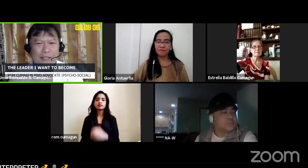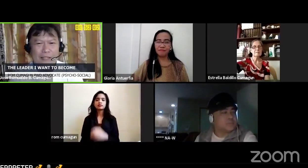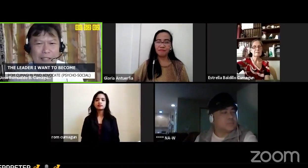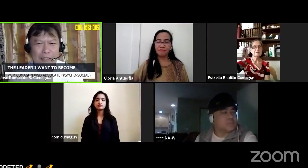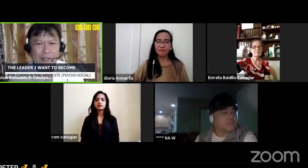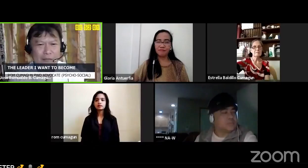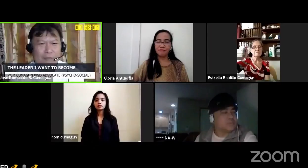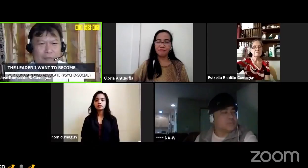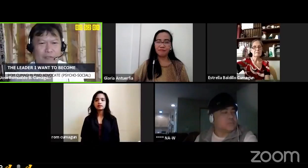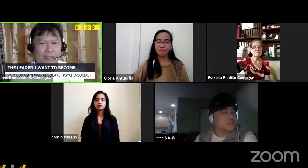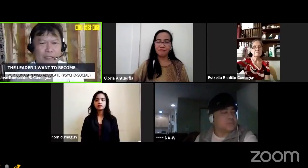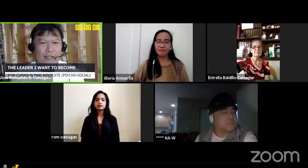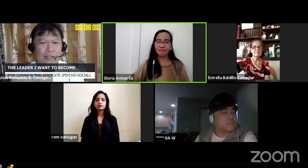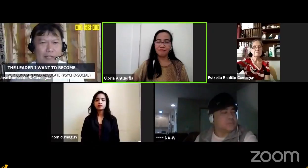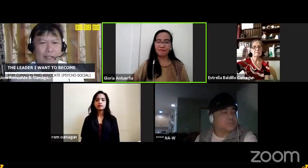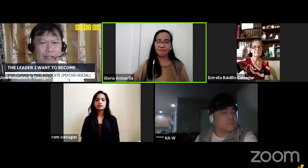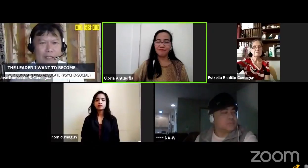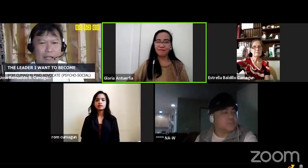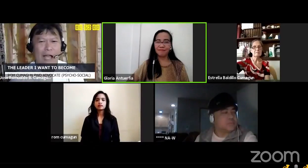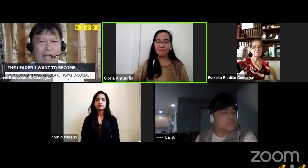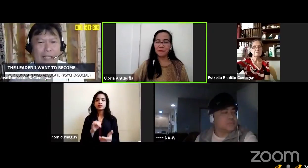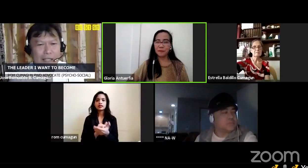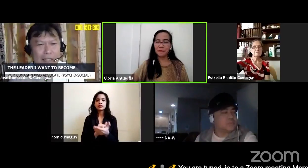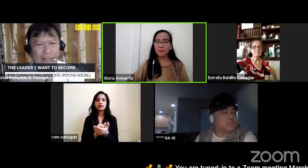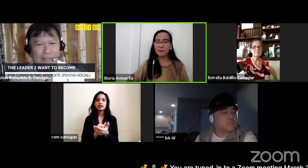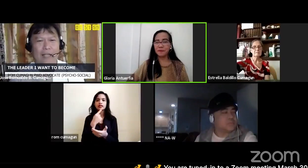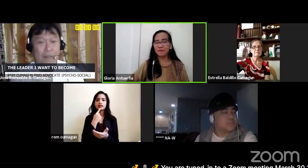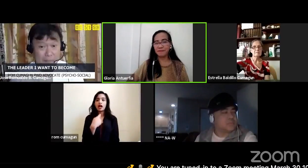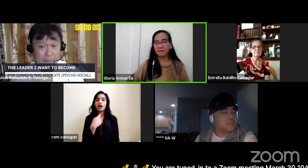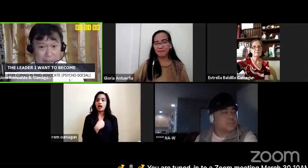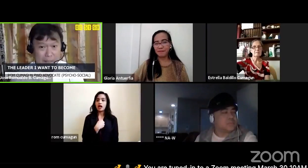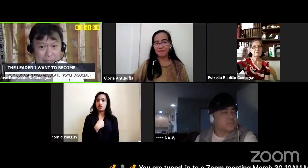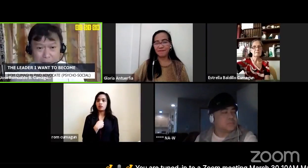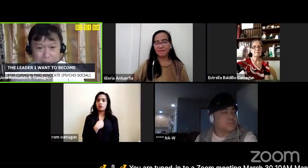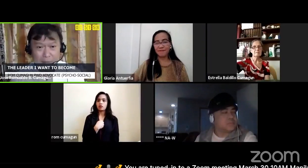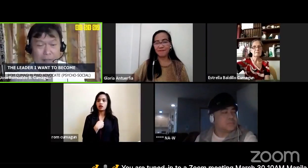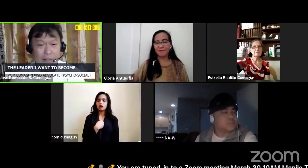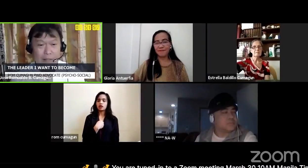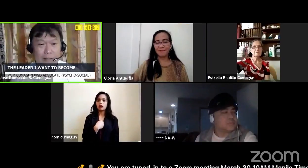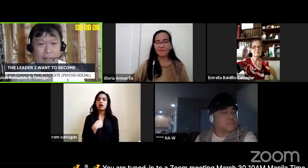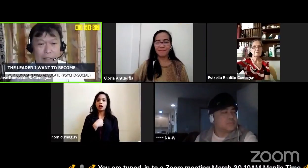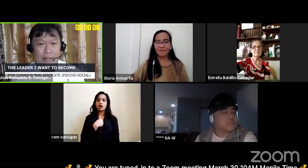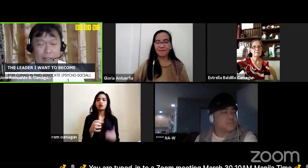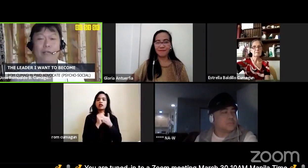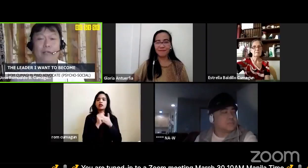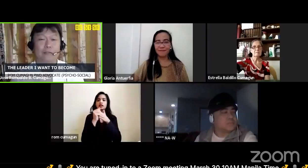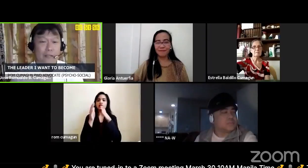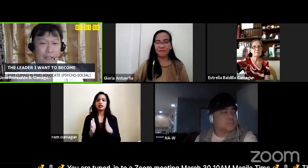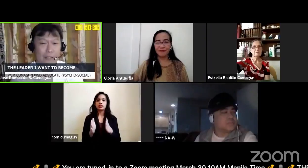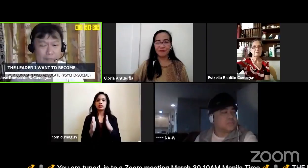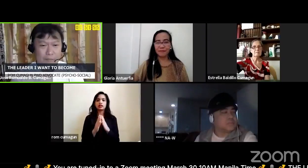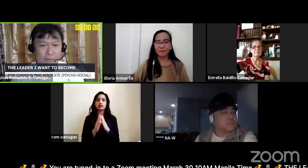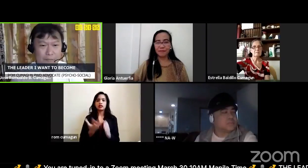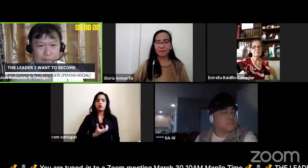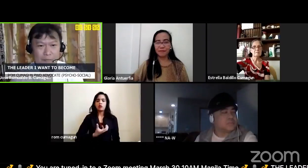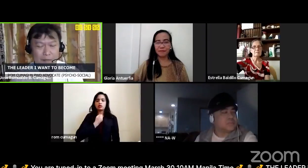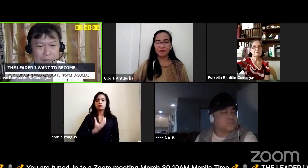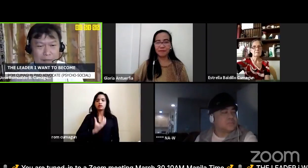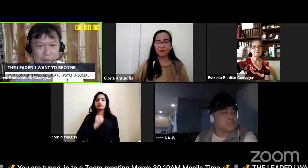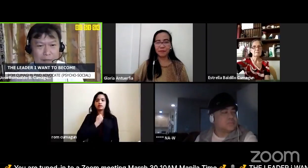so it's a matter of saying that I am a leader in my own